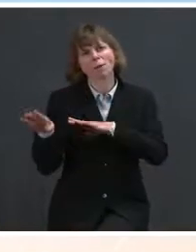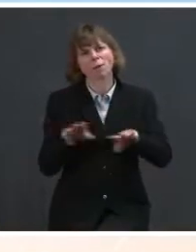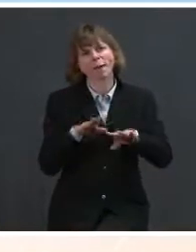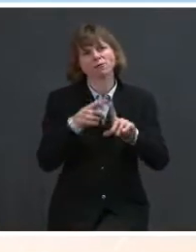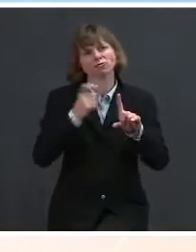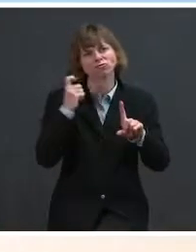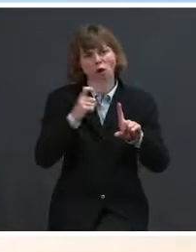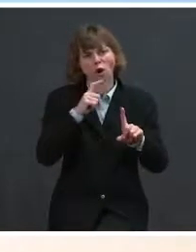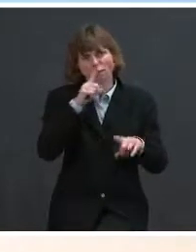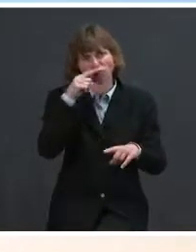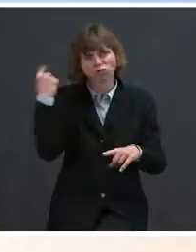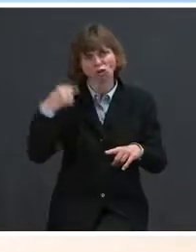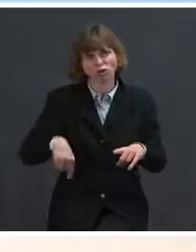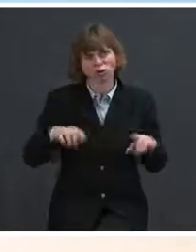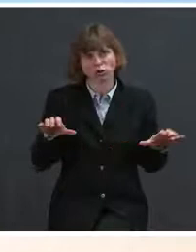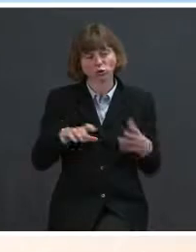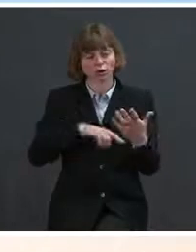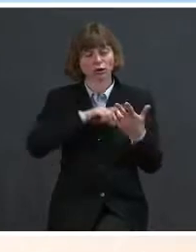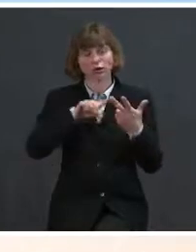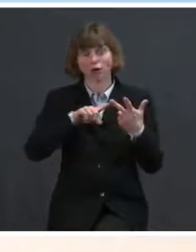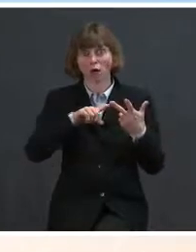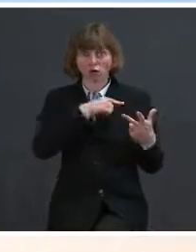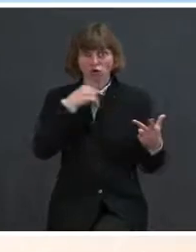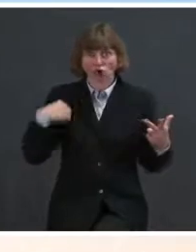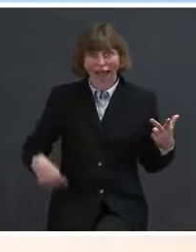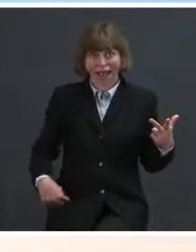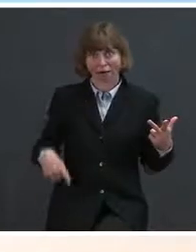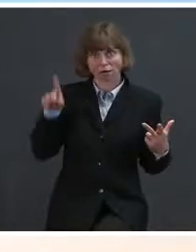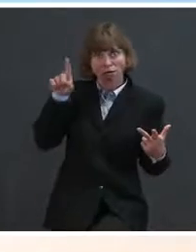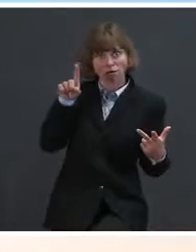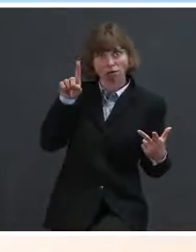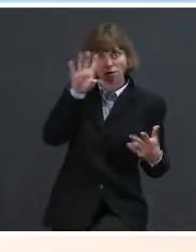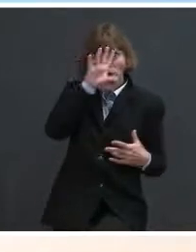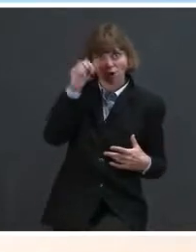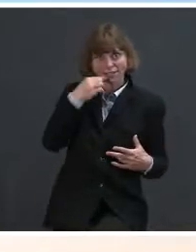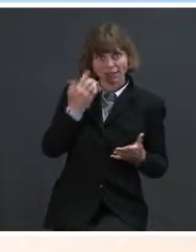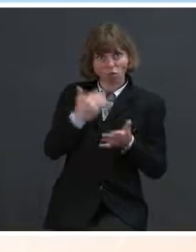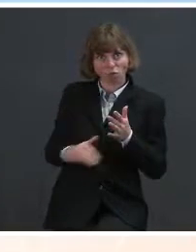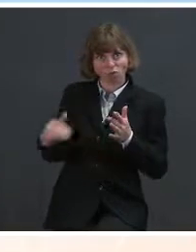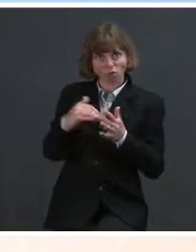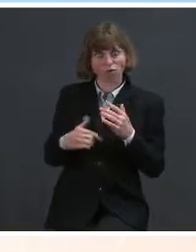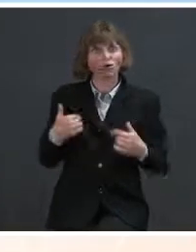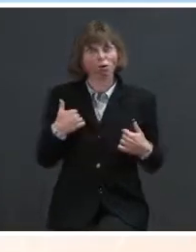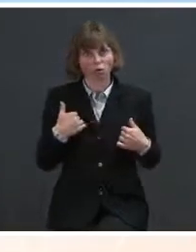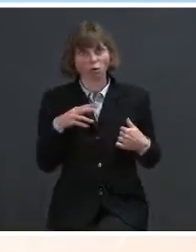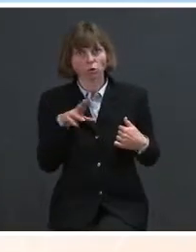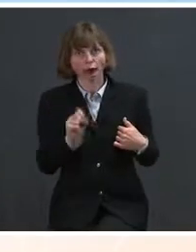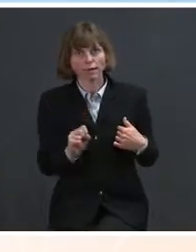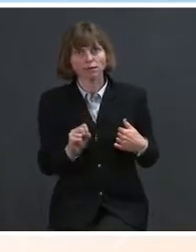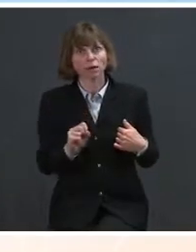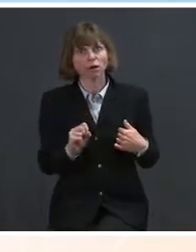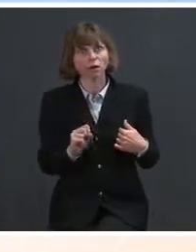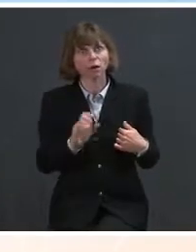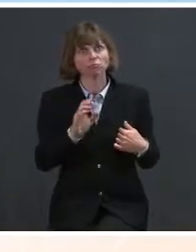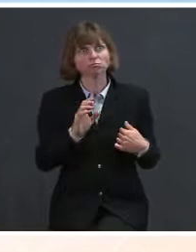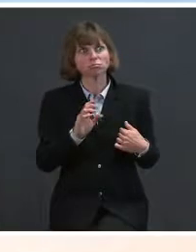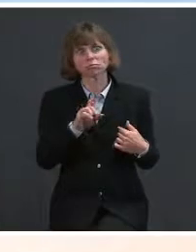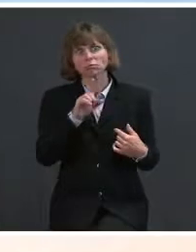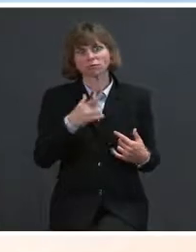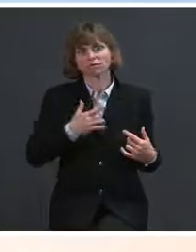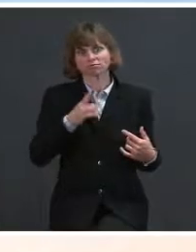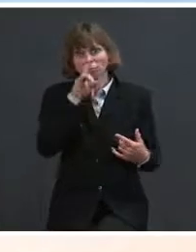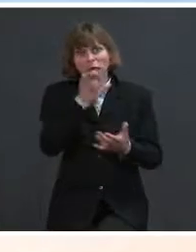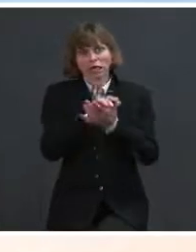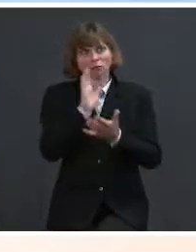is concerned, the United States, as he has said repeatedly, believes that we are going to end up in a stiff competition with China, and we intend